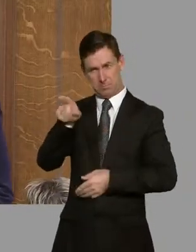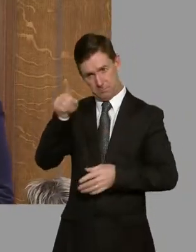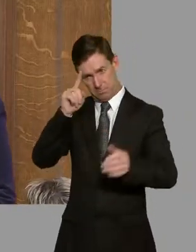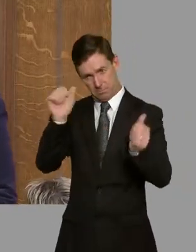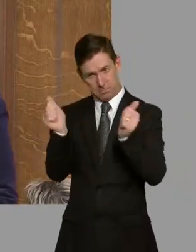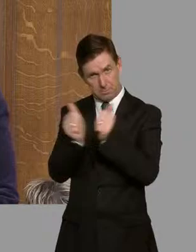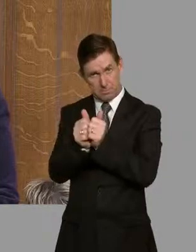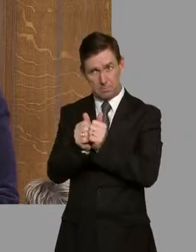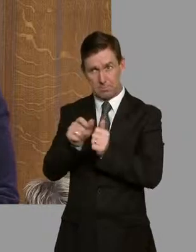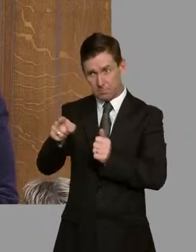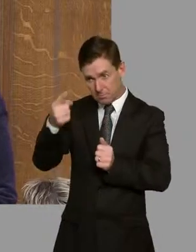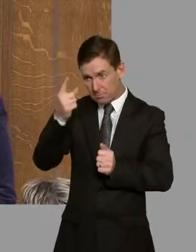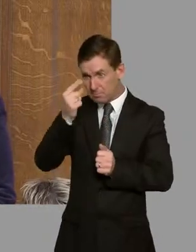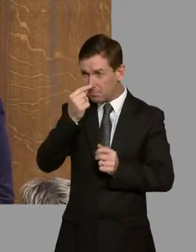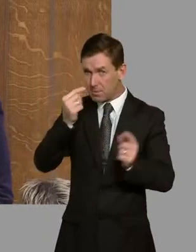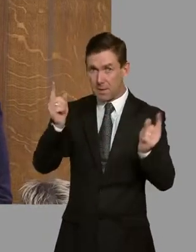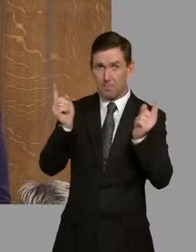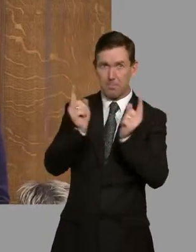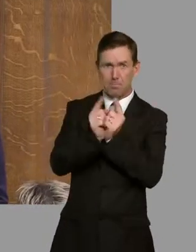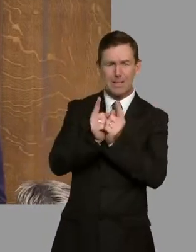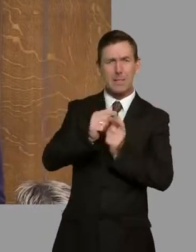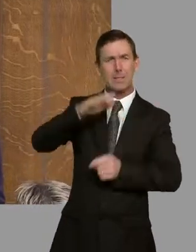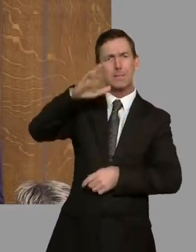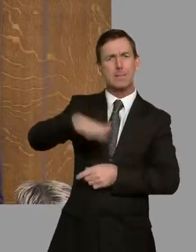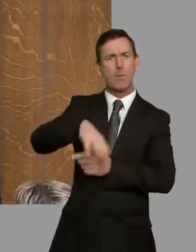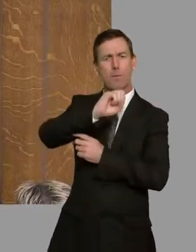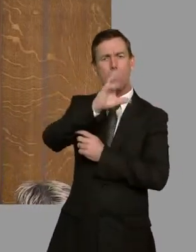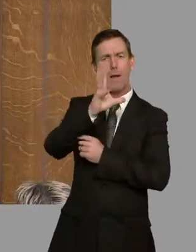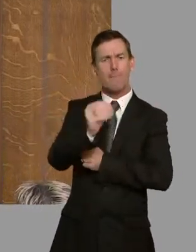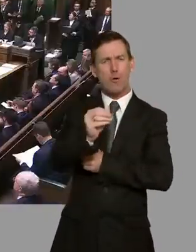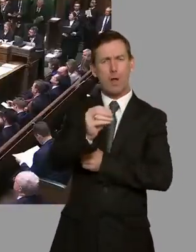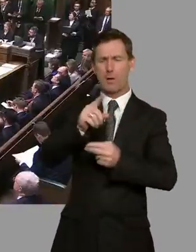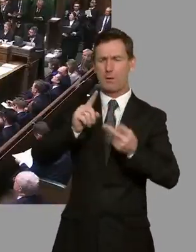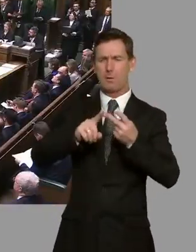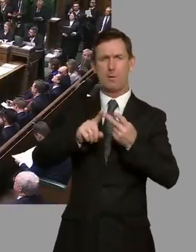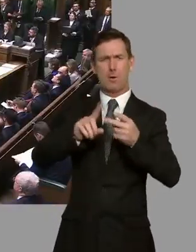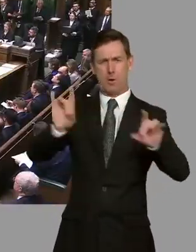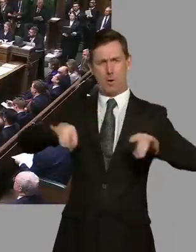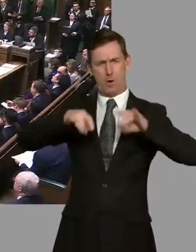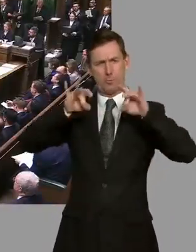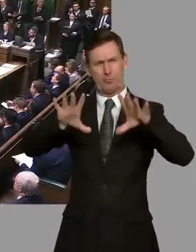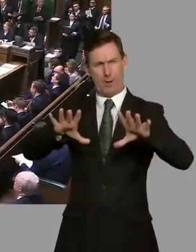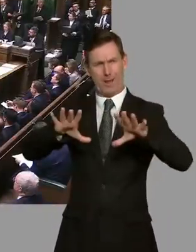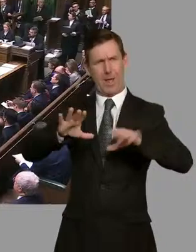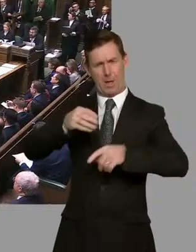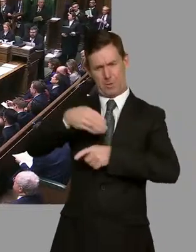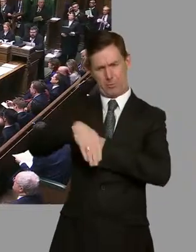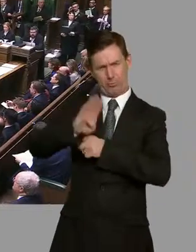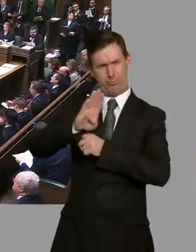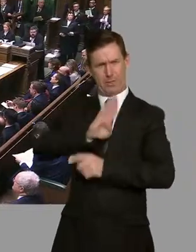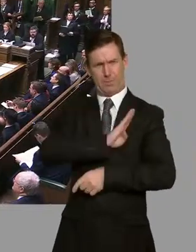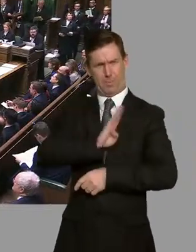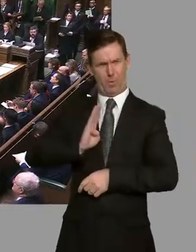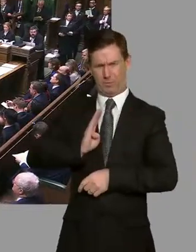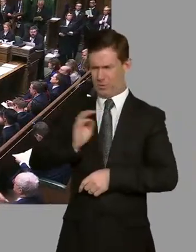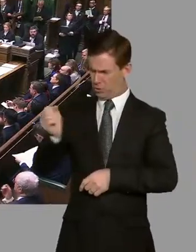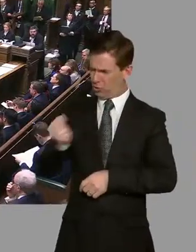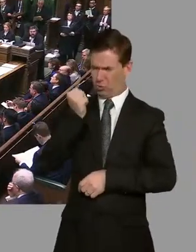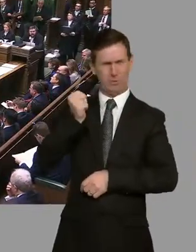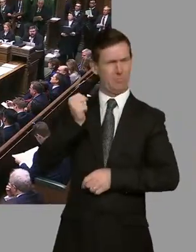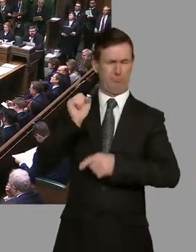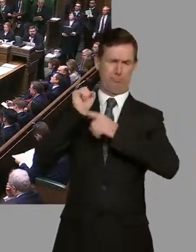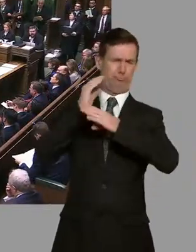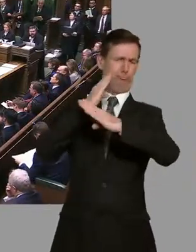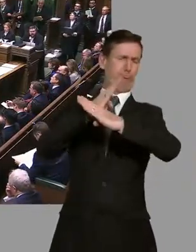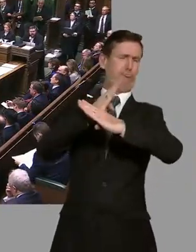Africa and Australia that they boycott the Games as well? Mr Speaker, there's been an appalling